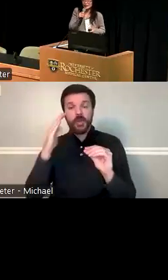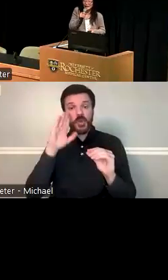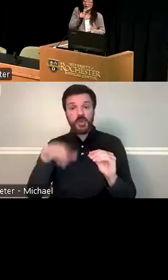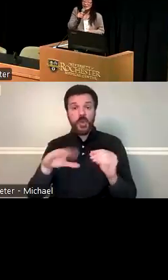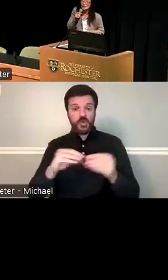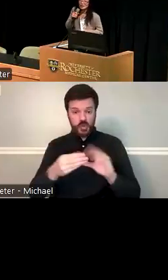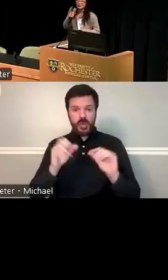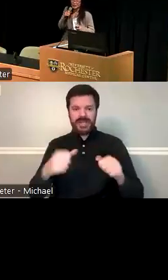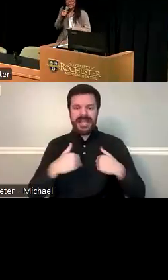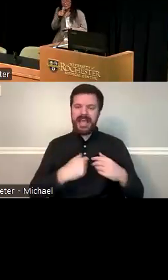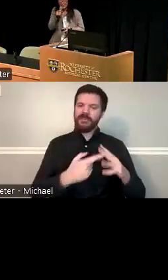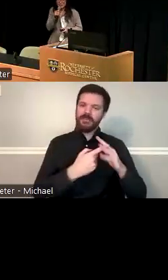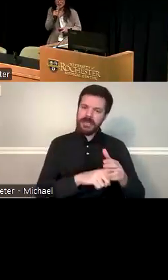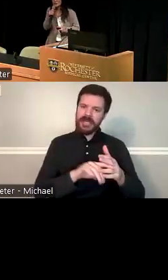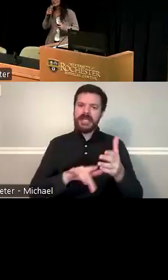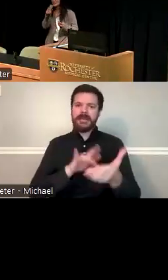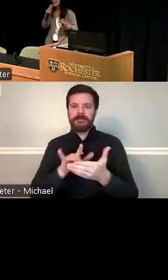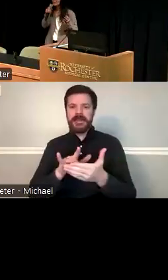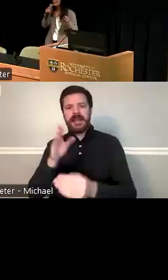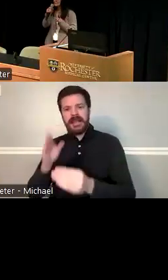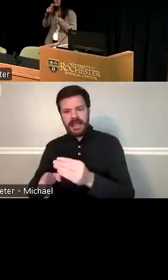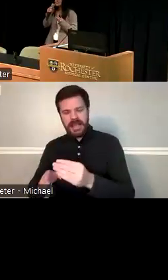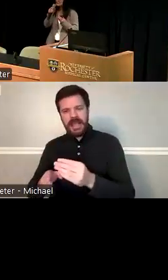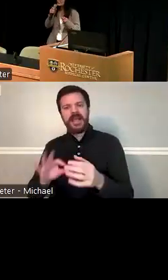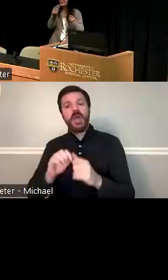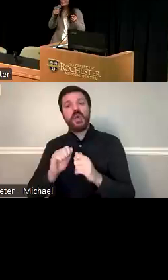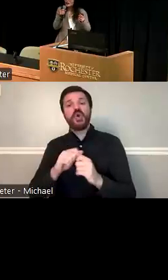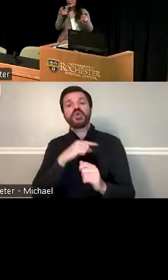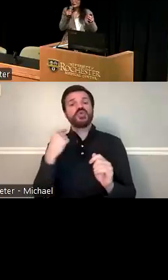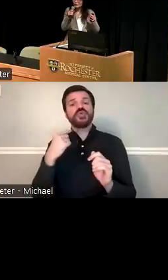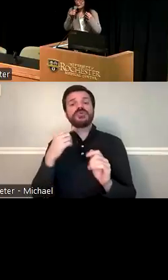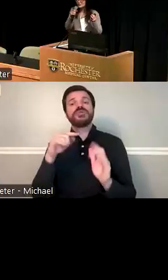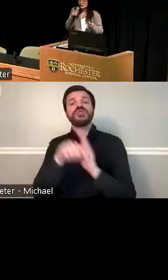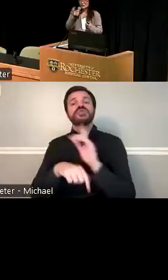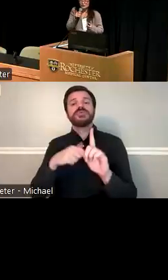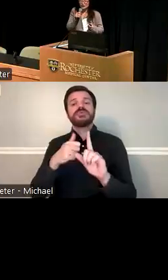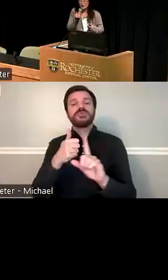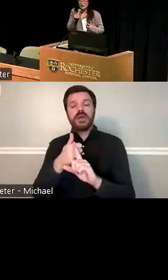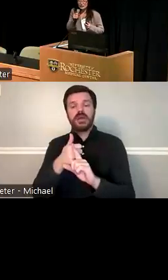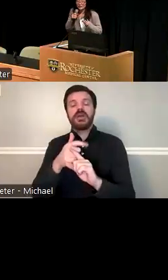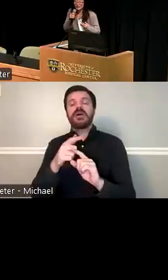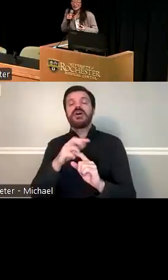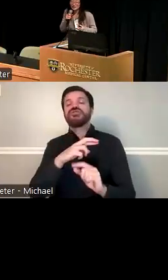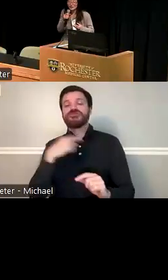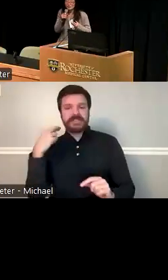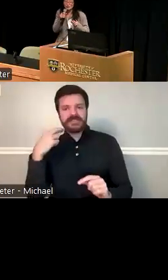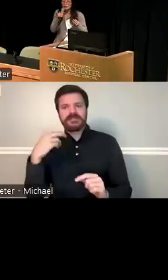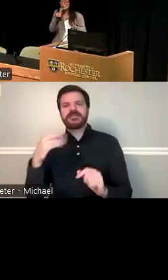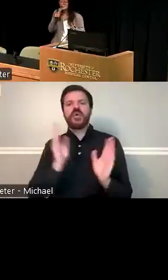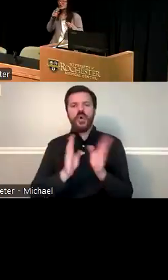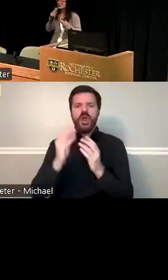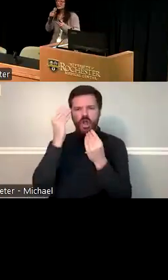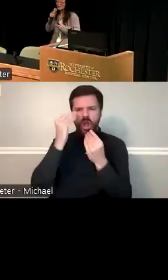middle, and end, leading up to suicide risk. That gives you a chance to really organize your thoughts and feelings and have connection between